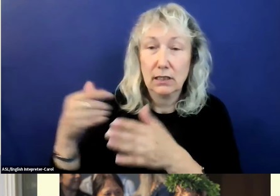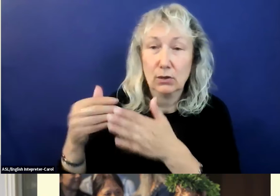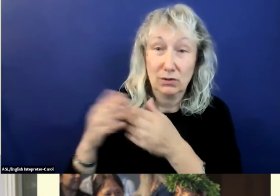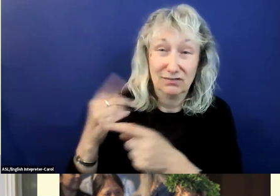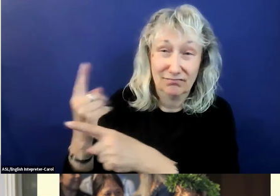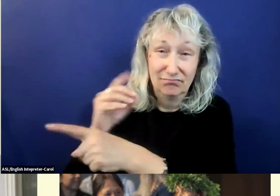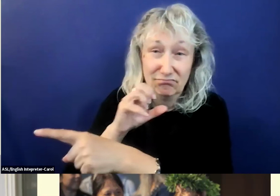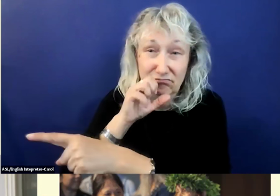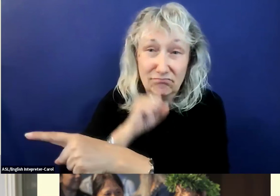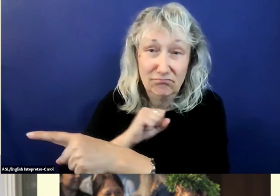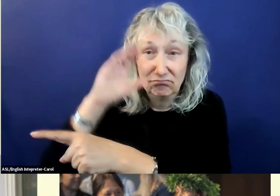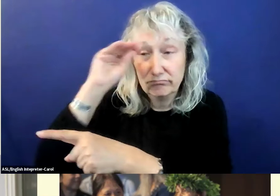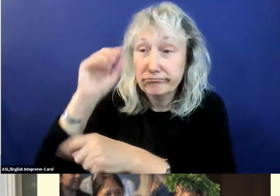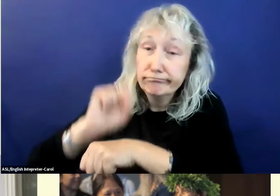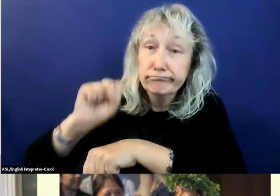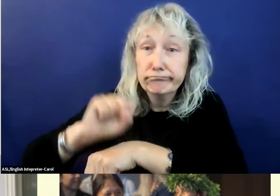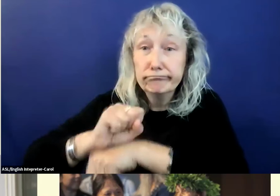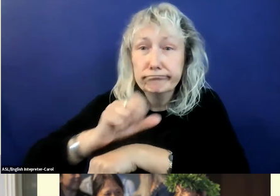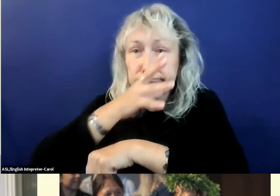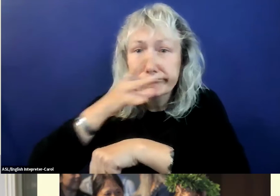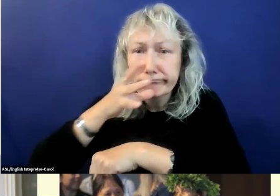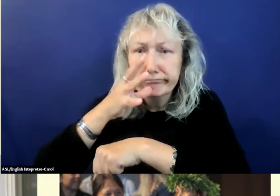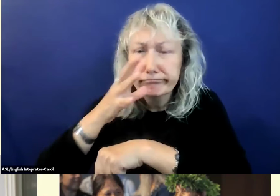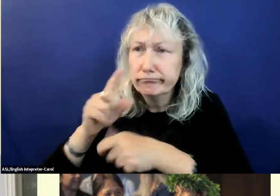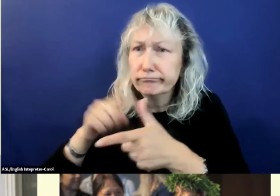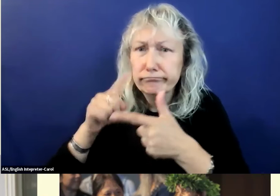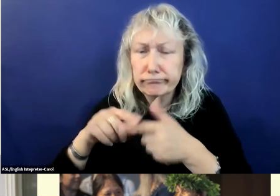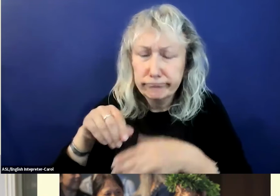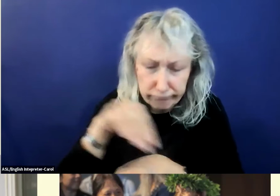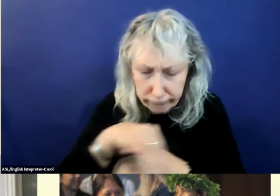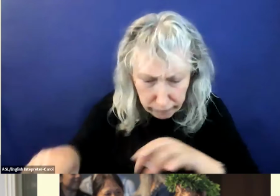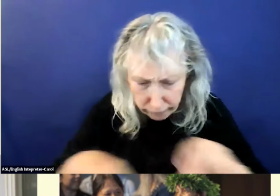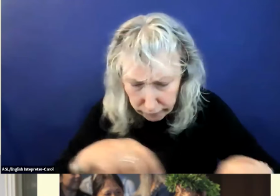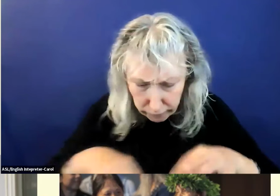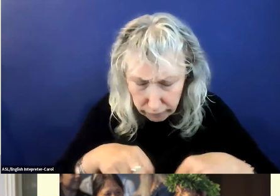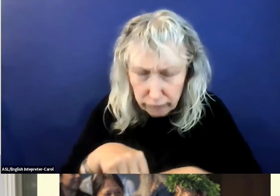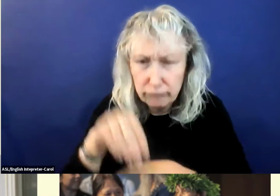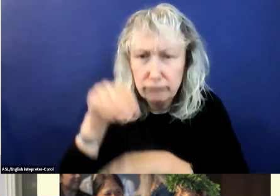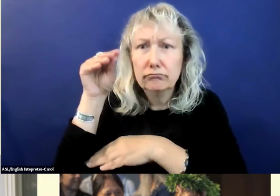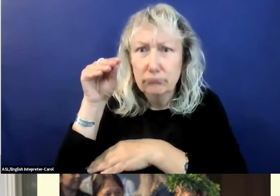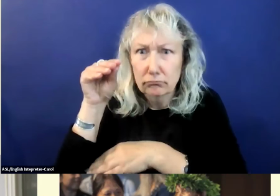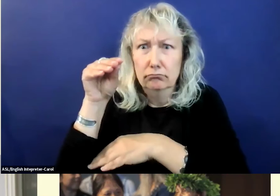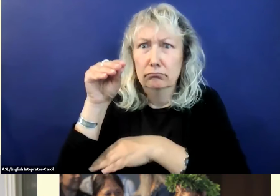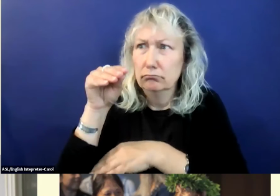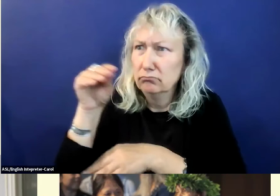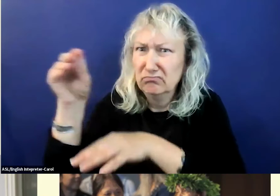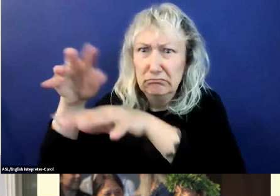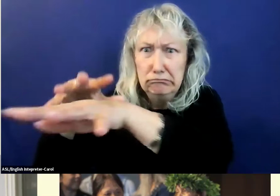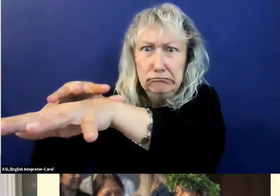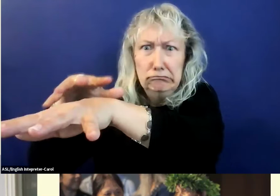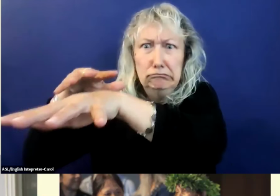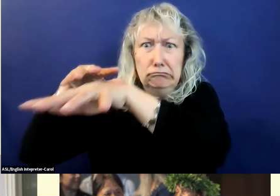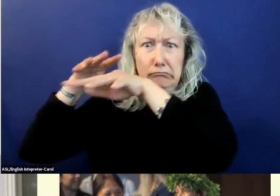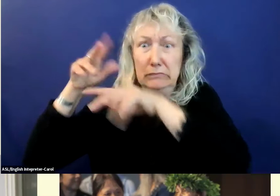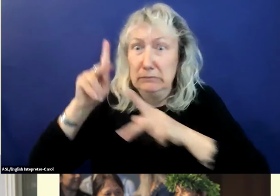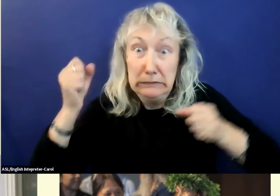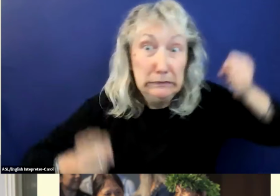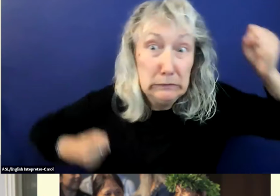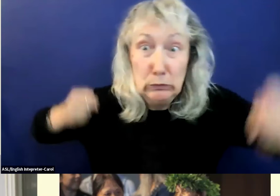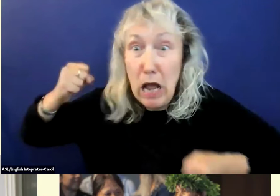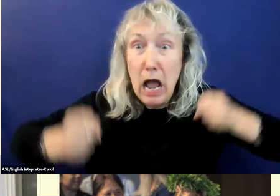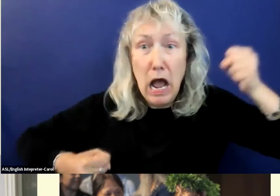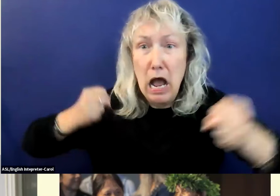farm. Out of nowhere, he noticed that every car was starting to have traffic. Everyone was running in the same